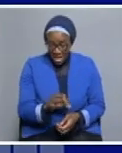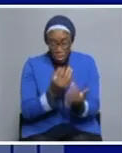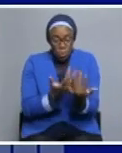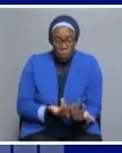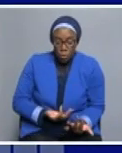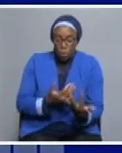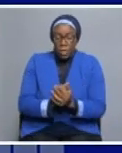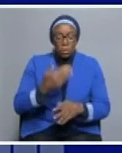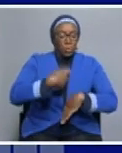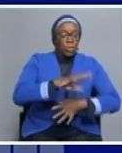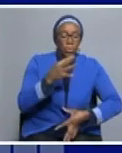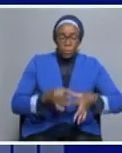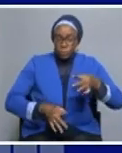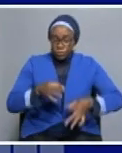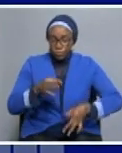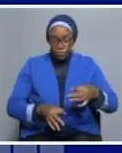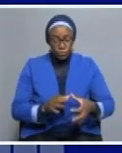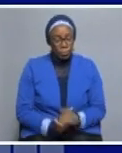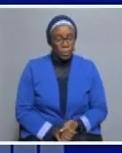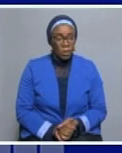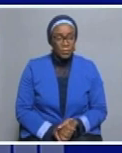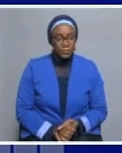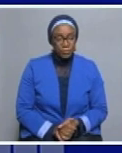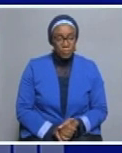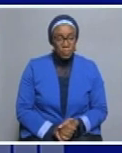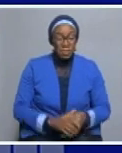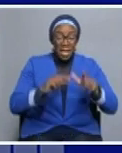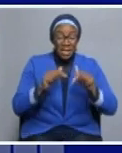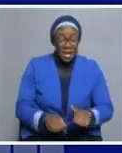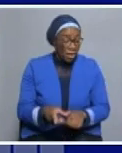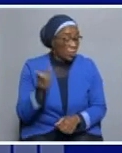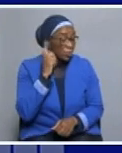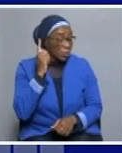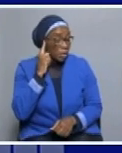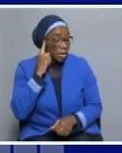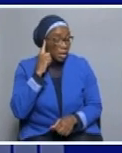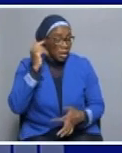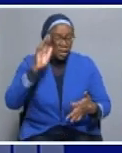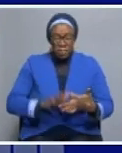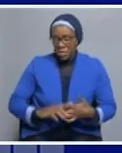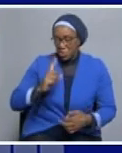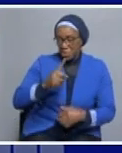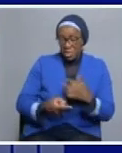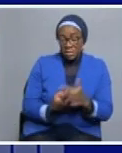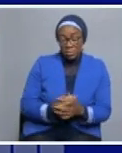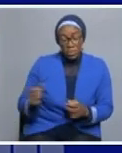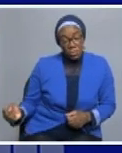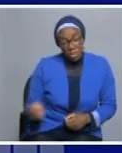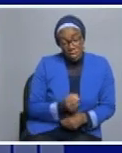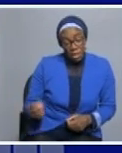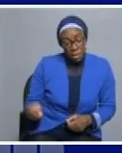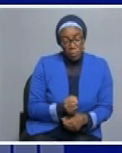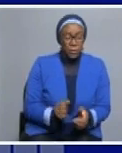Now, to shed more light on what transpired around the reappointment of Noah and Van der Merwe, we're now joined by Dr. Ndjodi Ndeunyema,